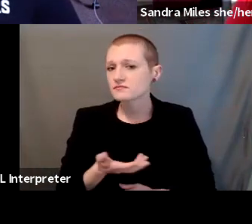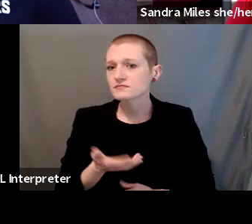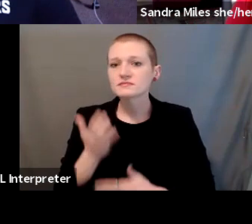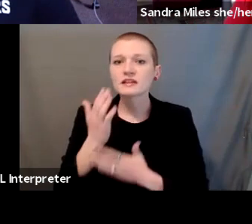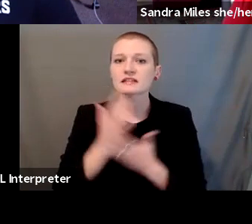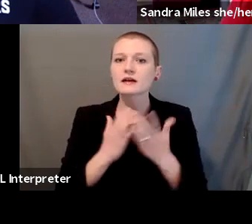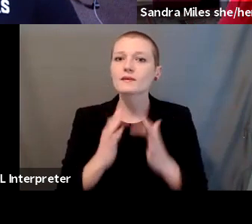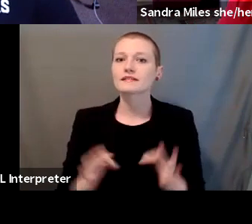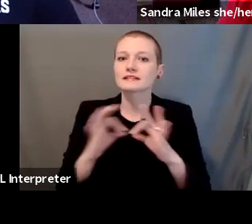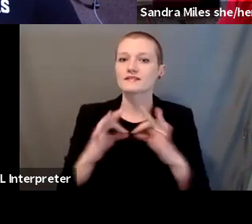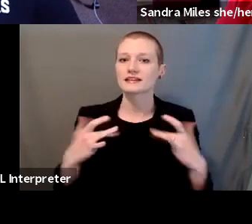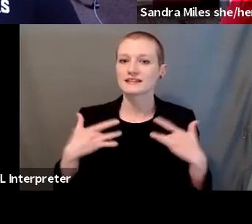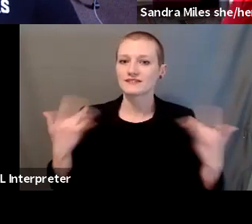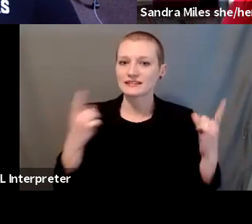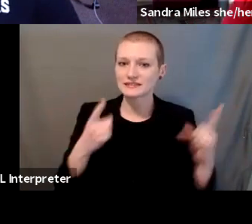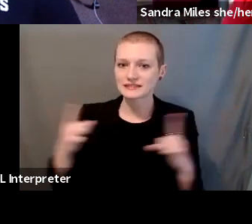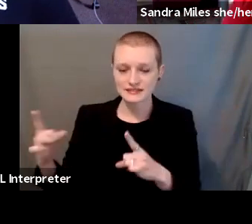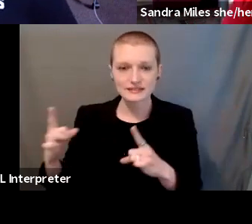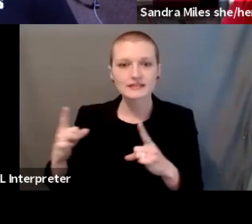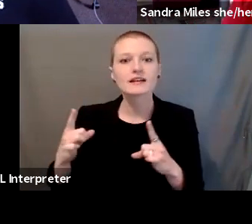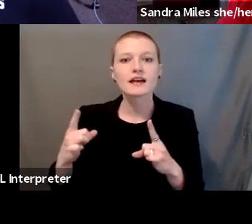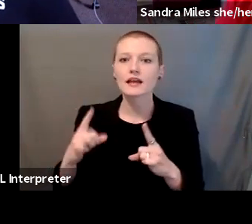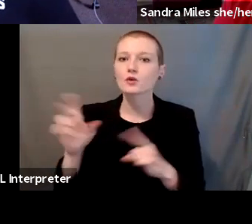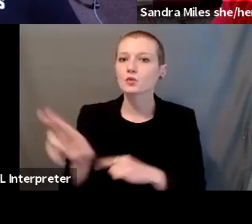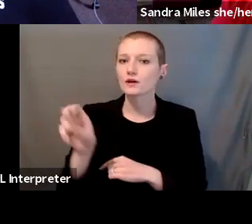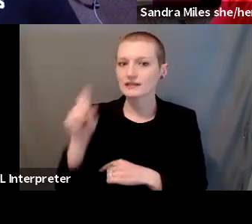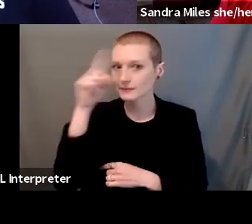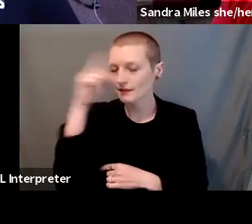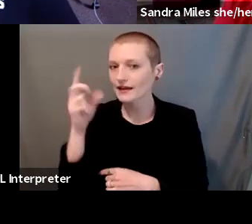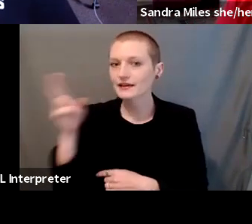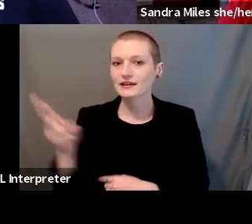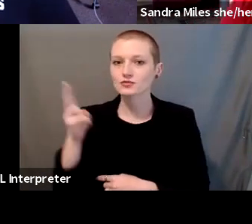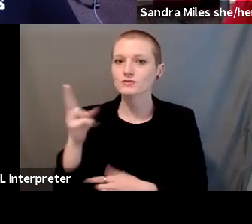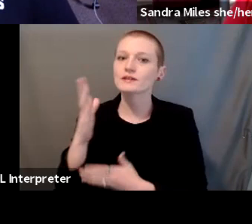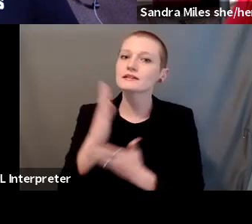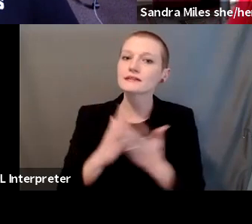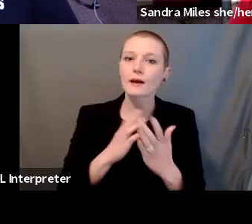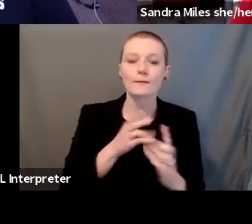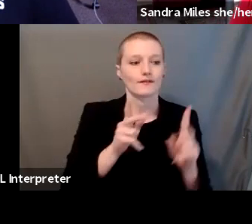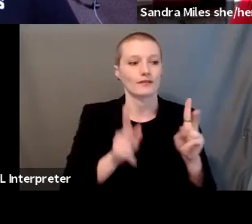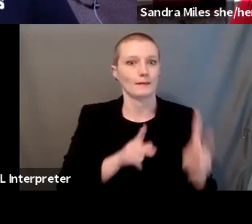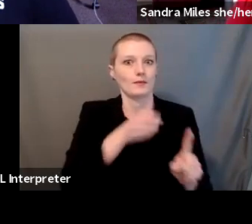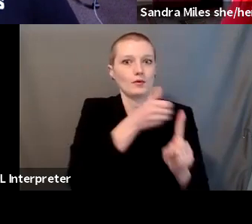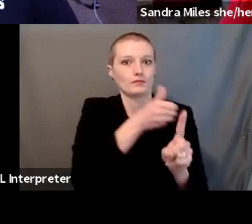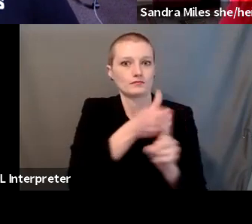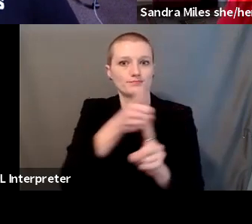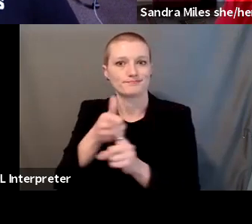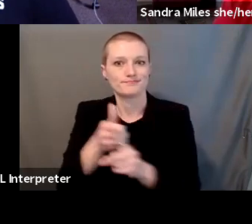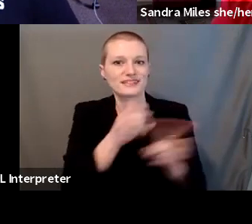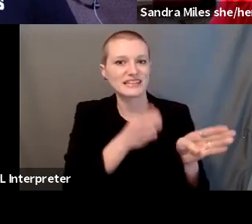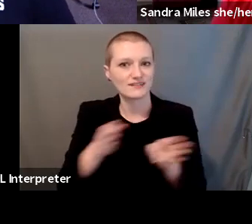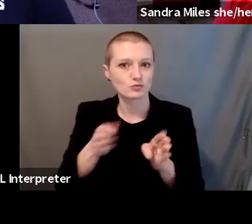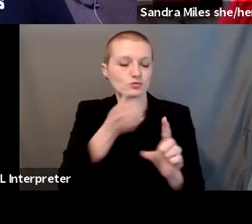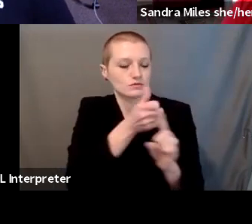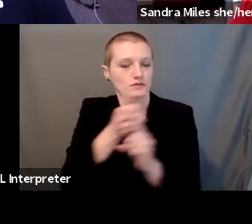significant events and milestones in U.S. Black history? And who are some of the individuals you feel have greatly contributed to Black